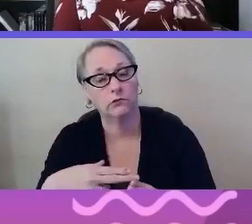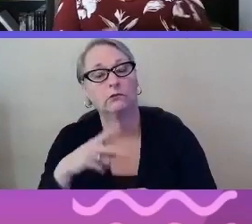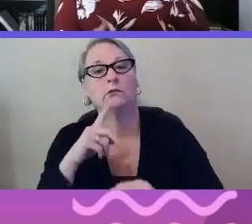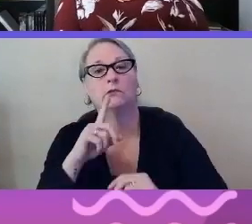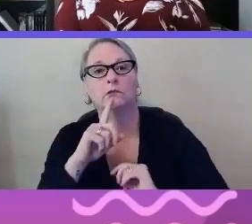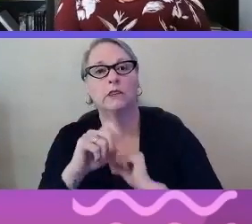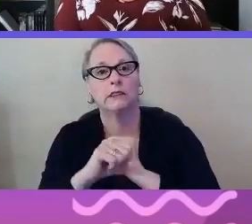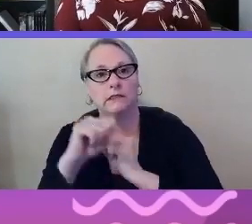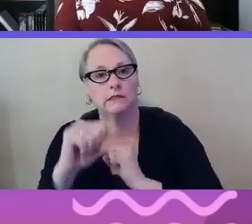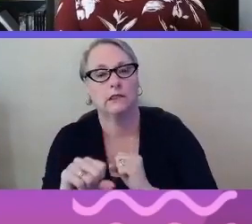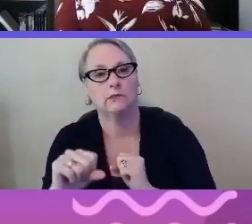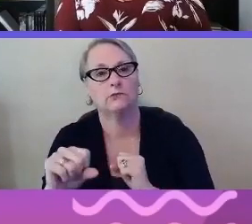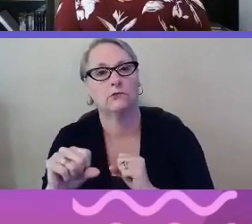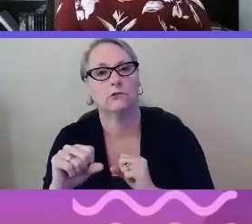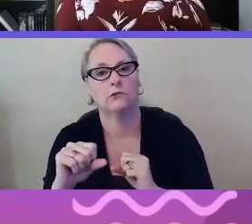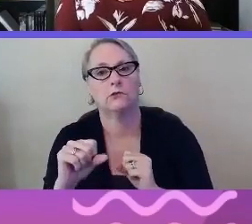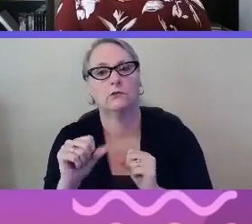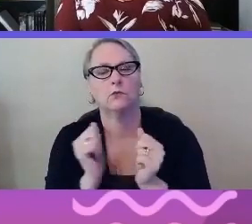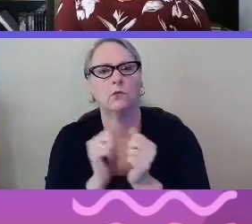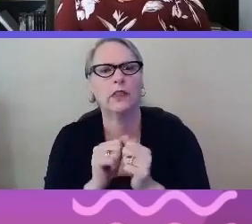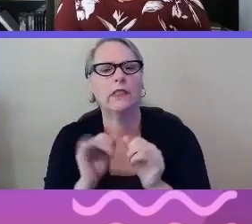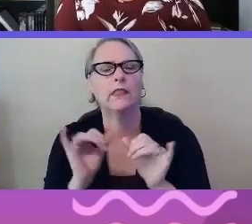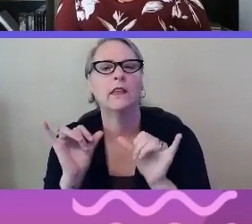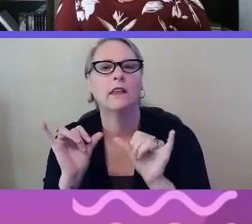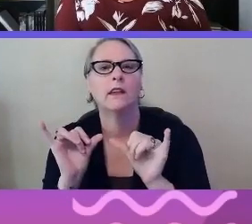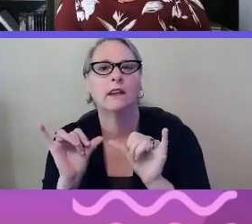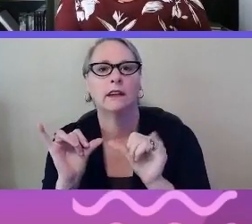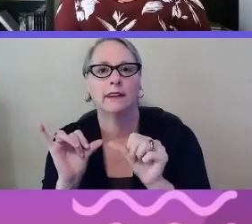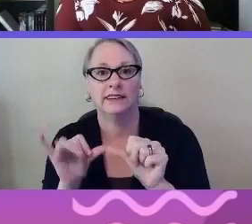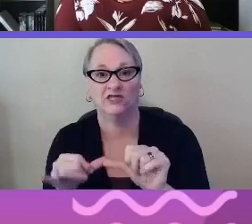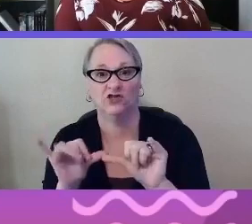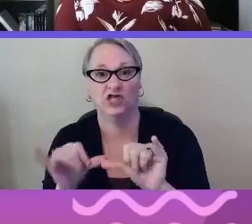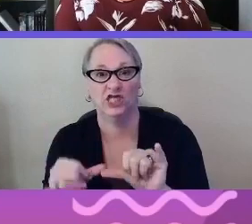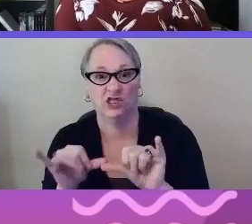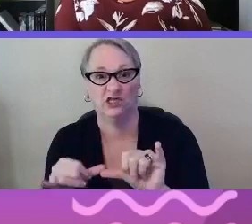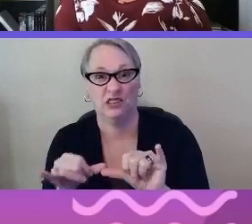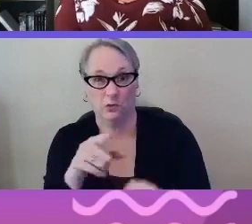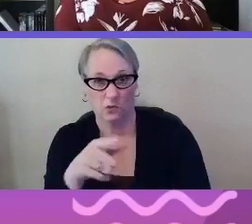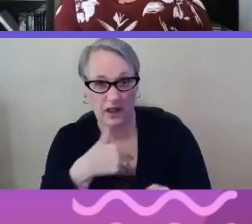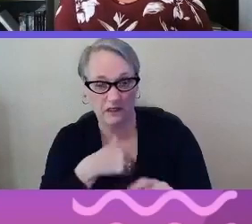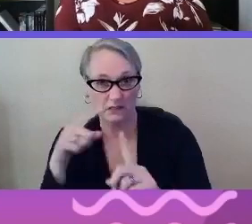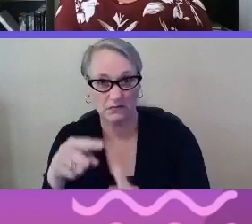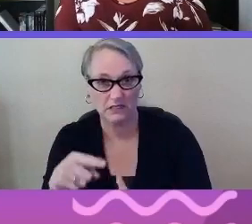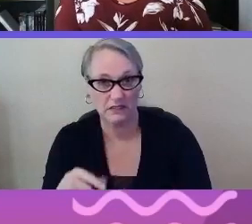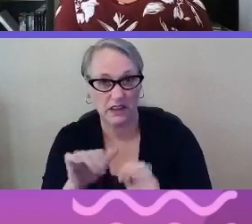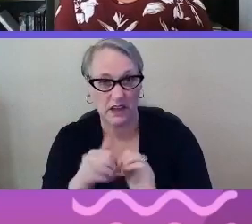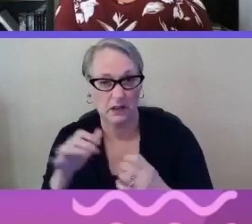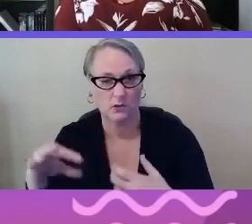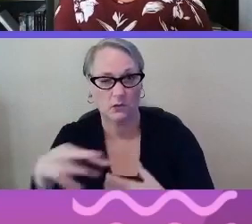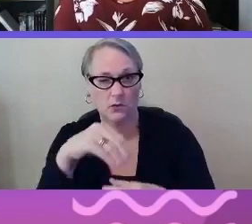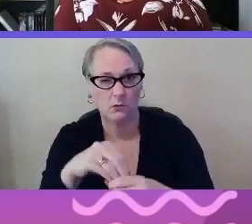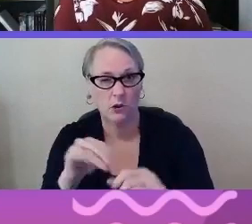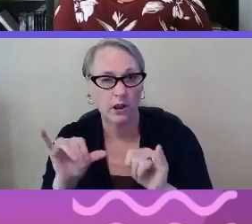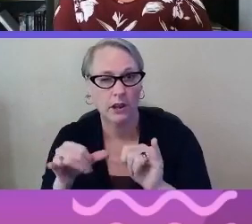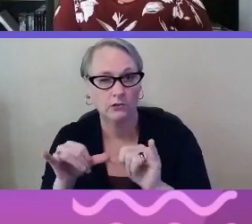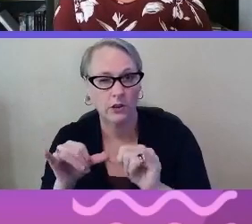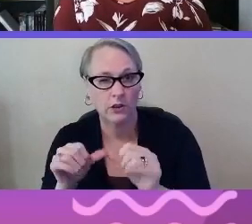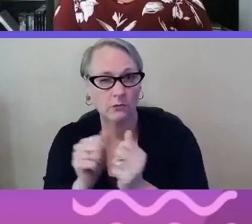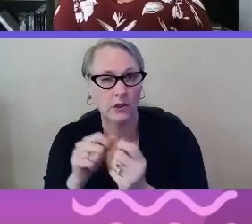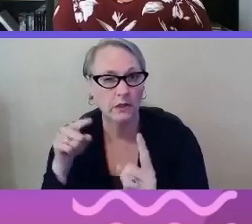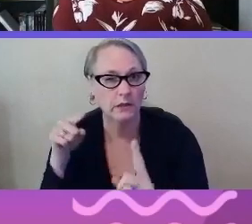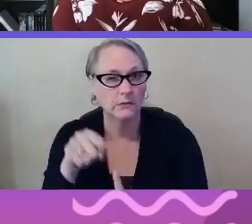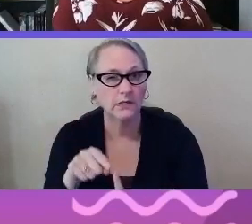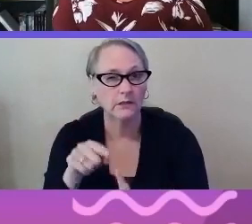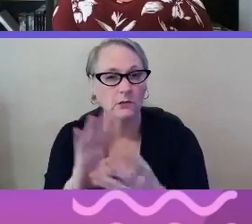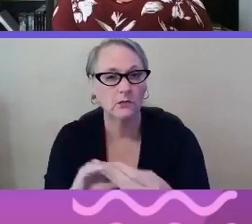do around engineering. Do you have any specific examples around how you might incorporate that with a specific story that you've done in the